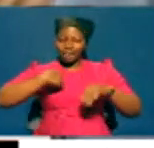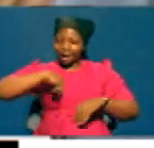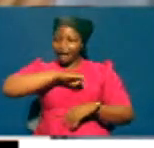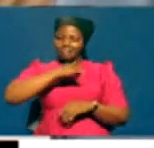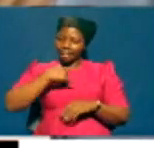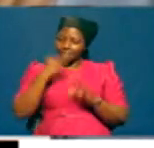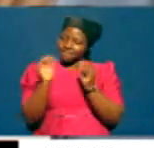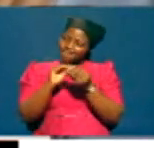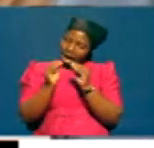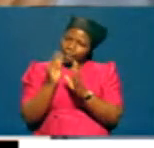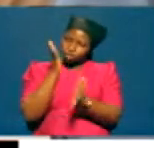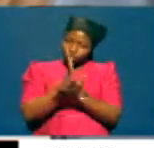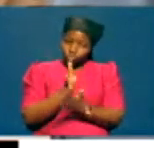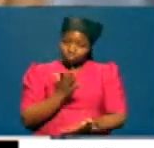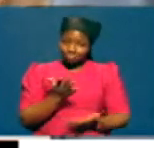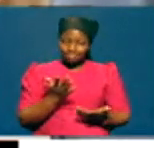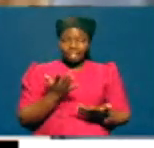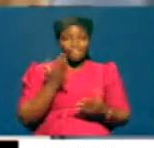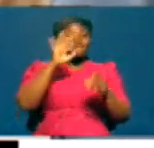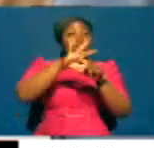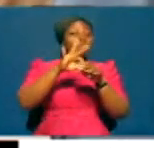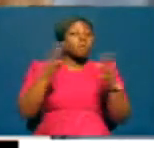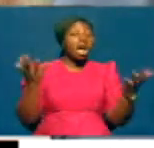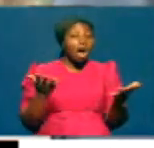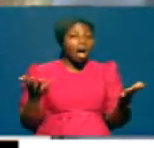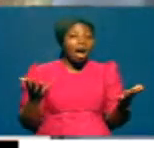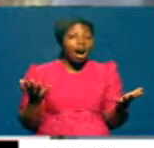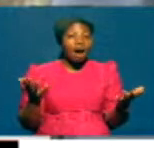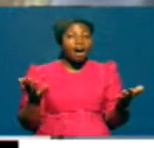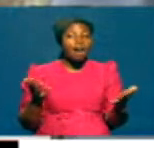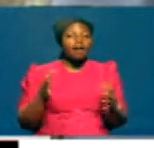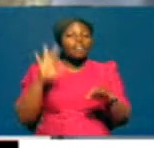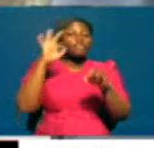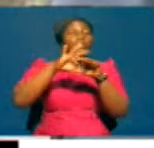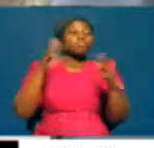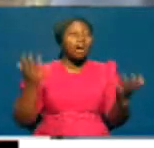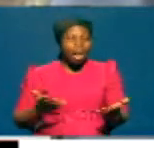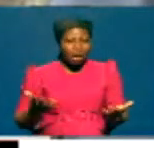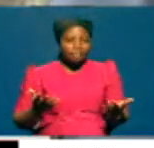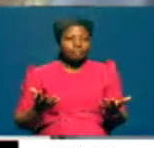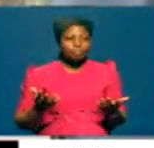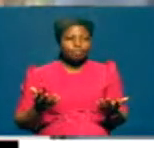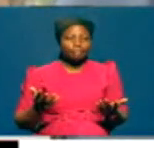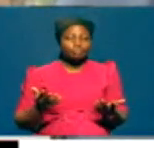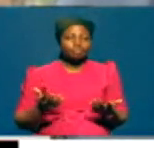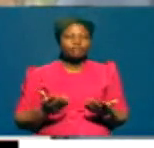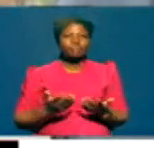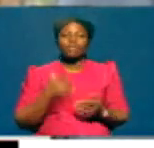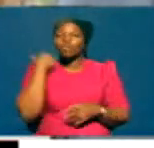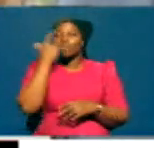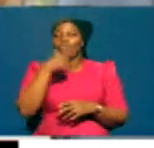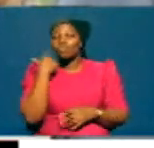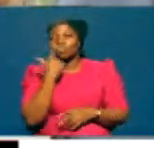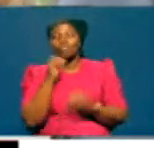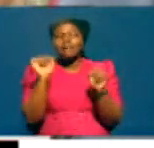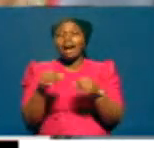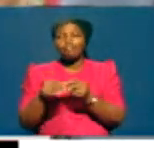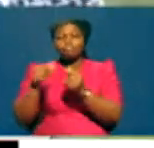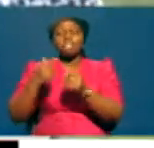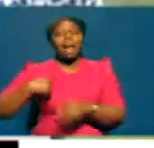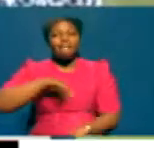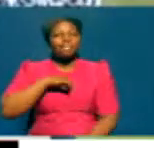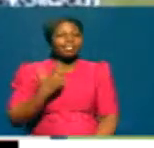Kura ziko wapi? Kura ziko wapi? Nani anaweza shinda sisi?